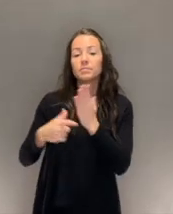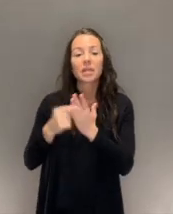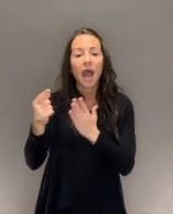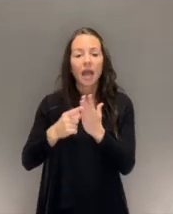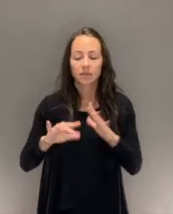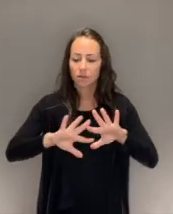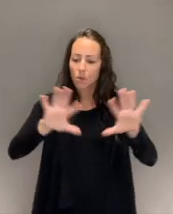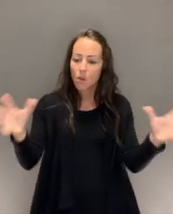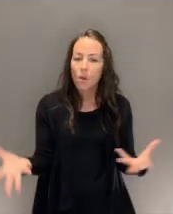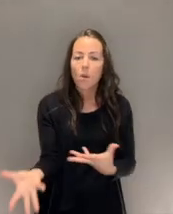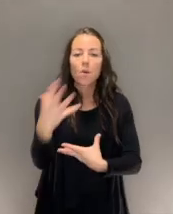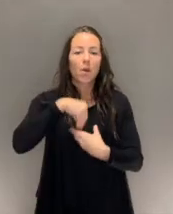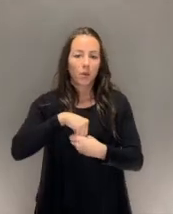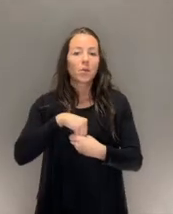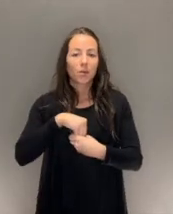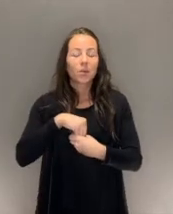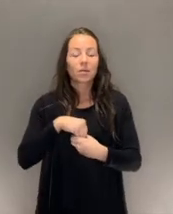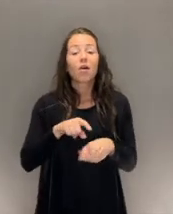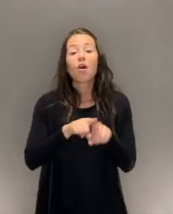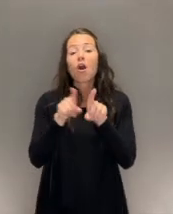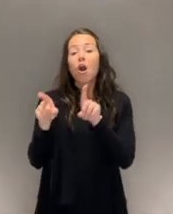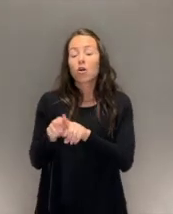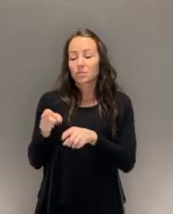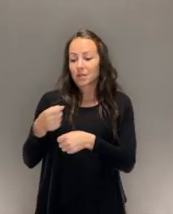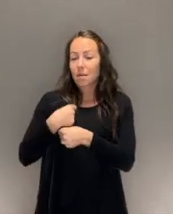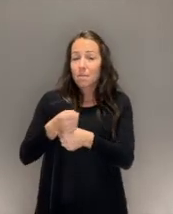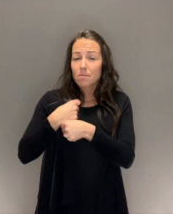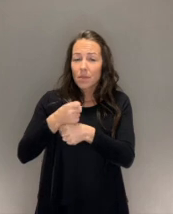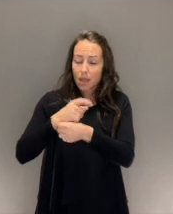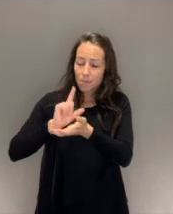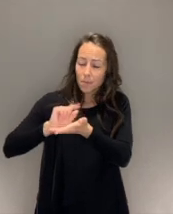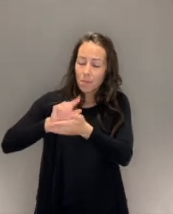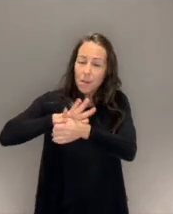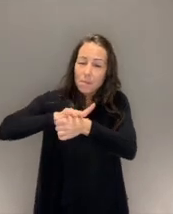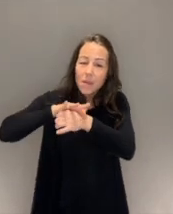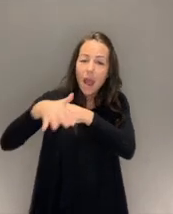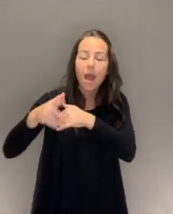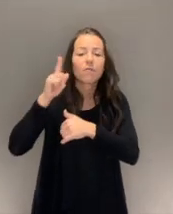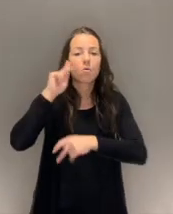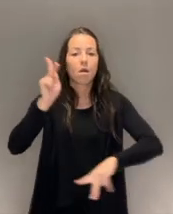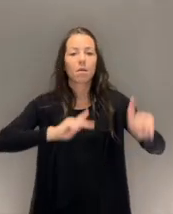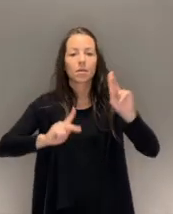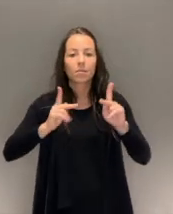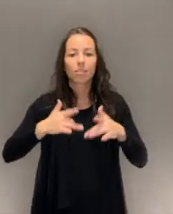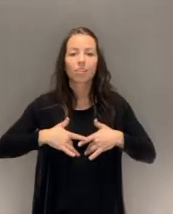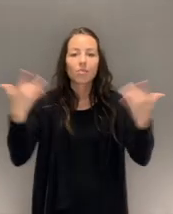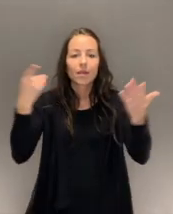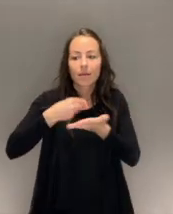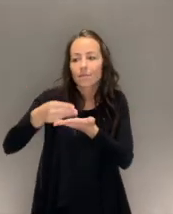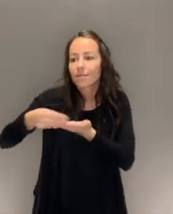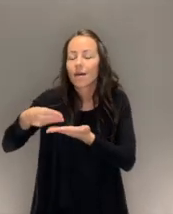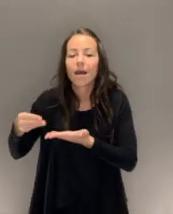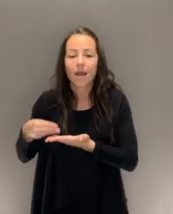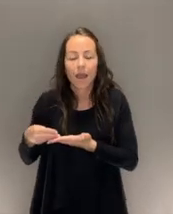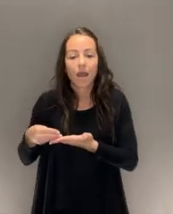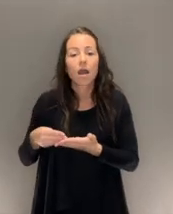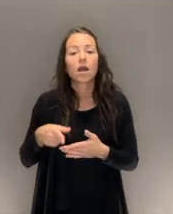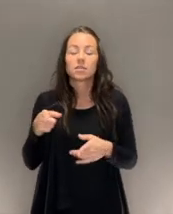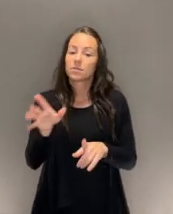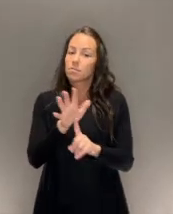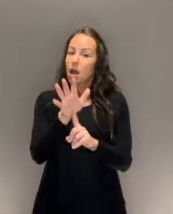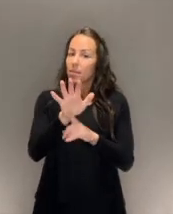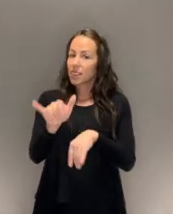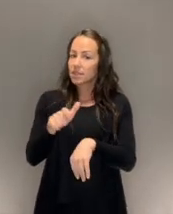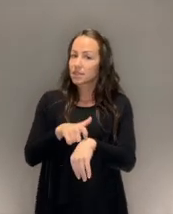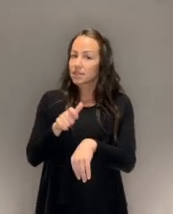like that. It's really kind of mass producing art for consumption. And of course, it's a big product of its